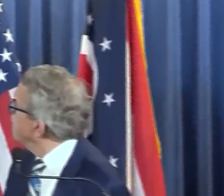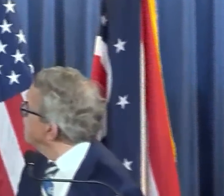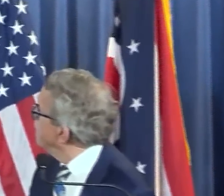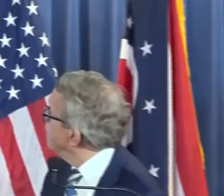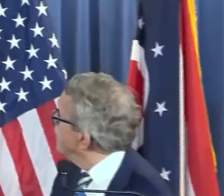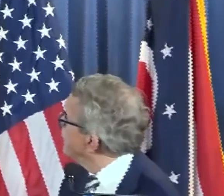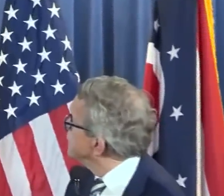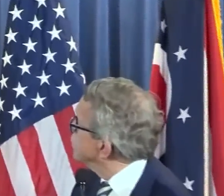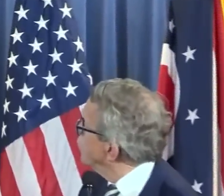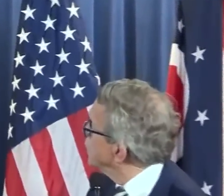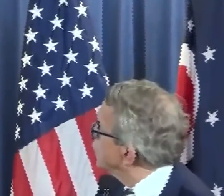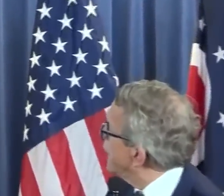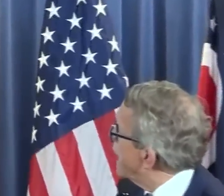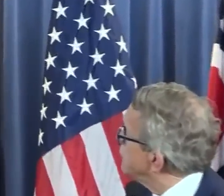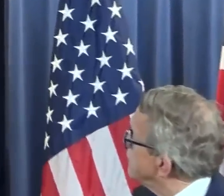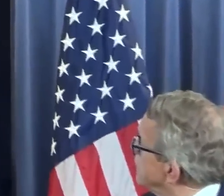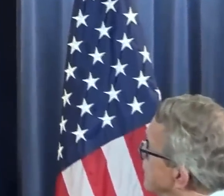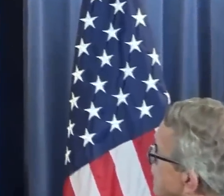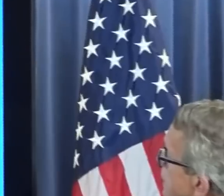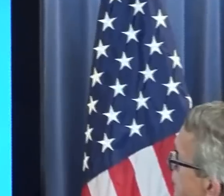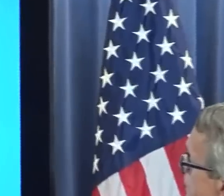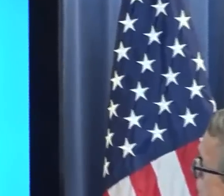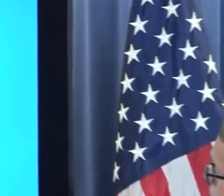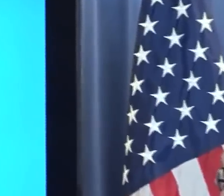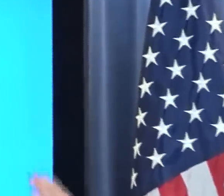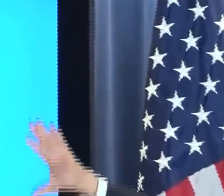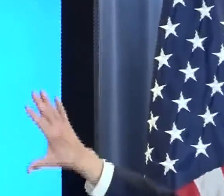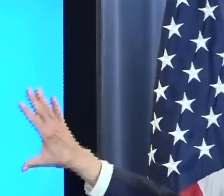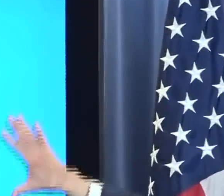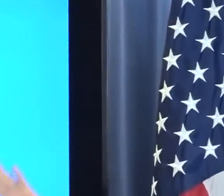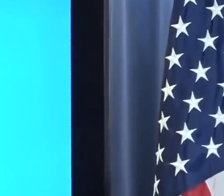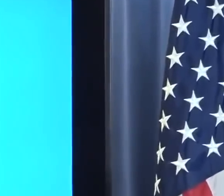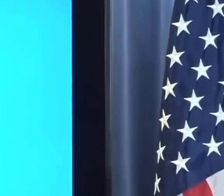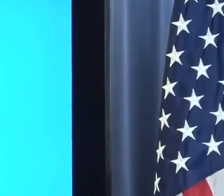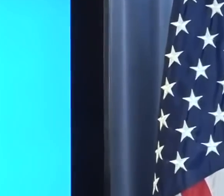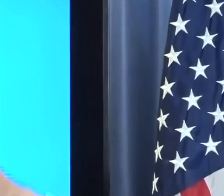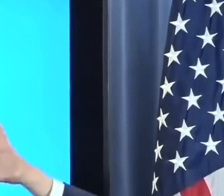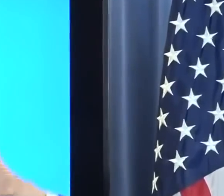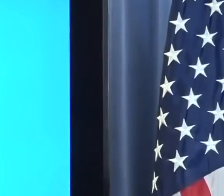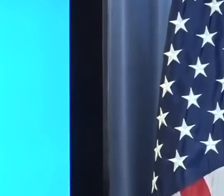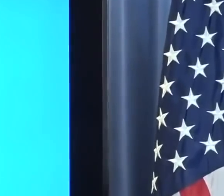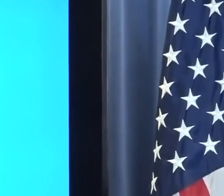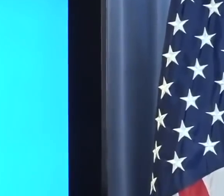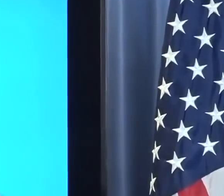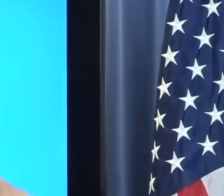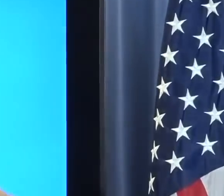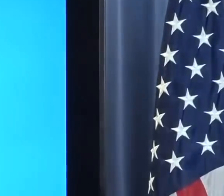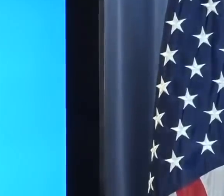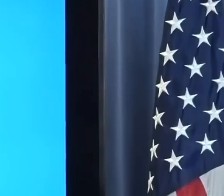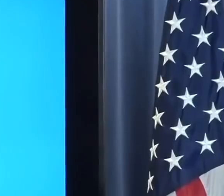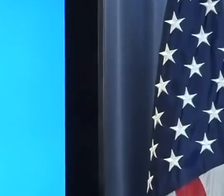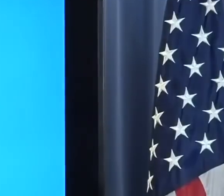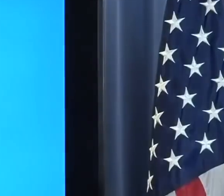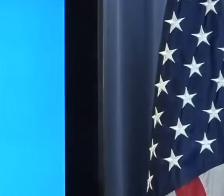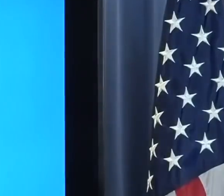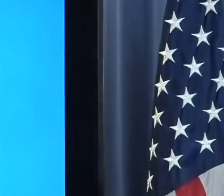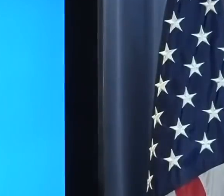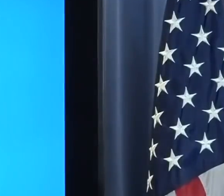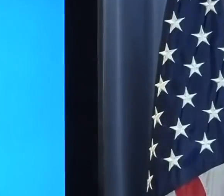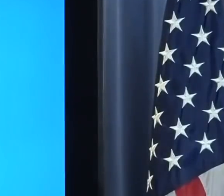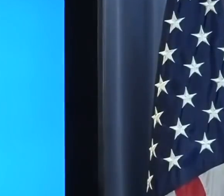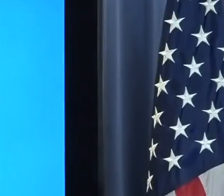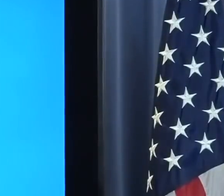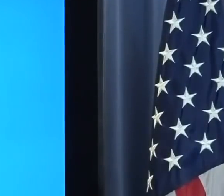the things that we look at, these are just some of the things that we look at, and I won't go because of time today.